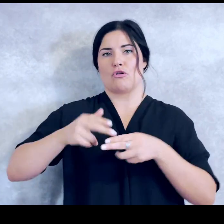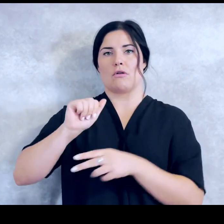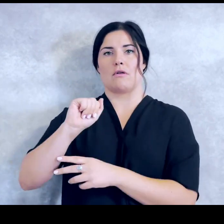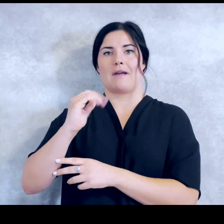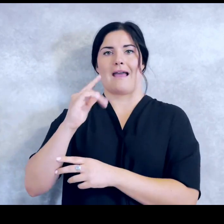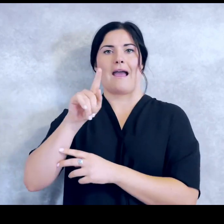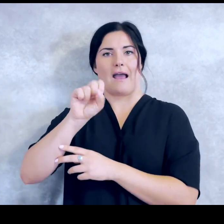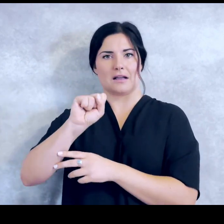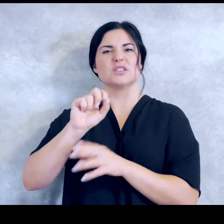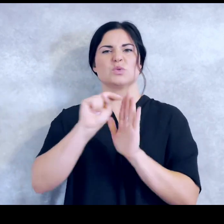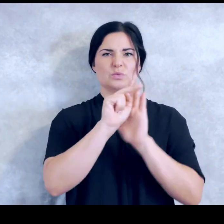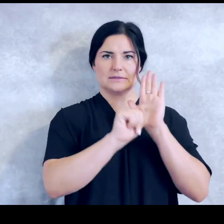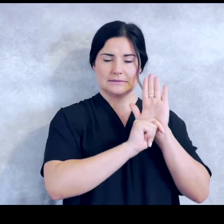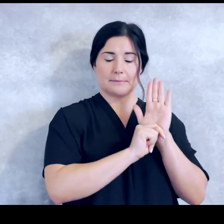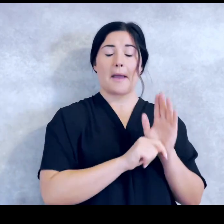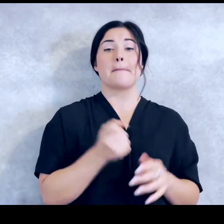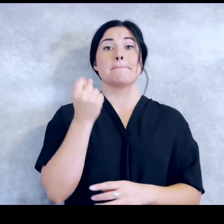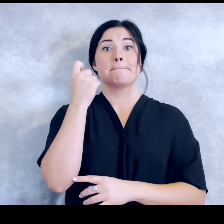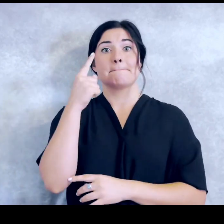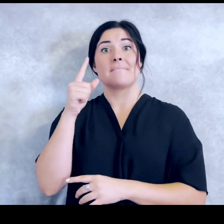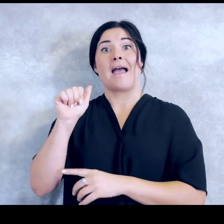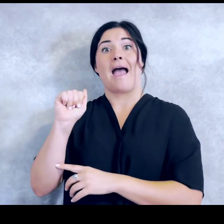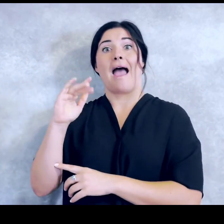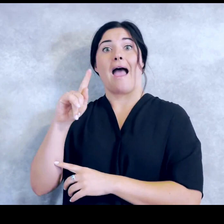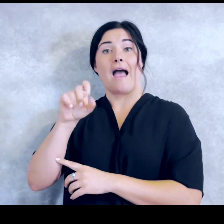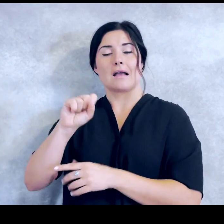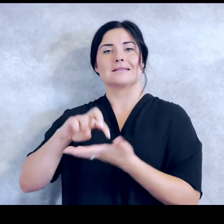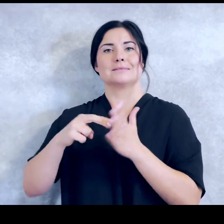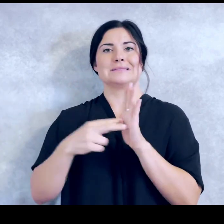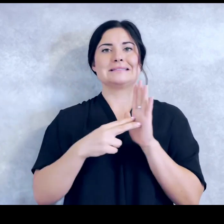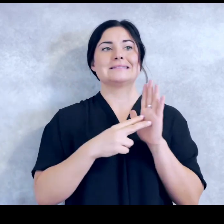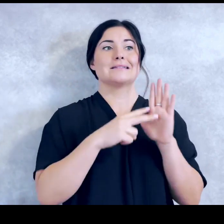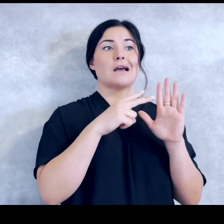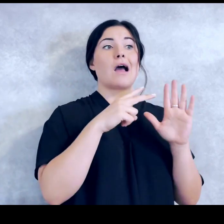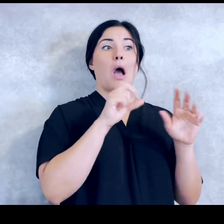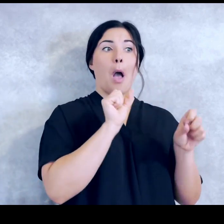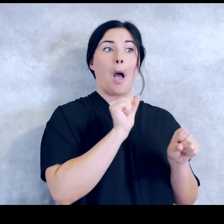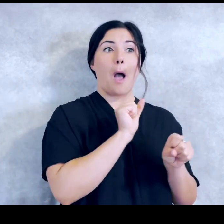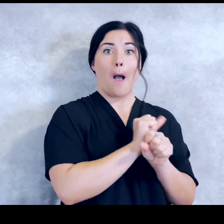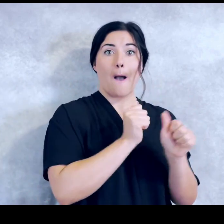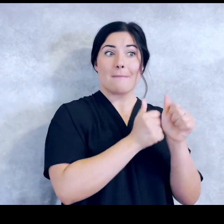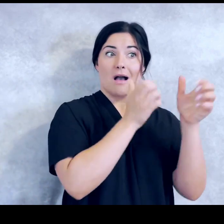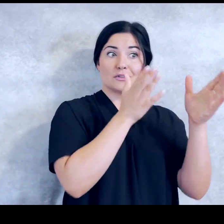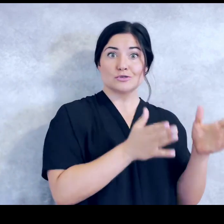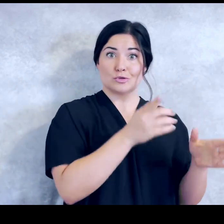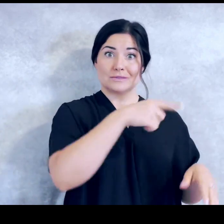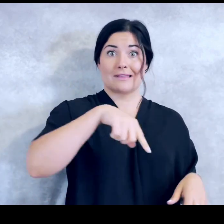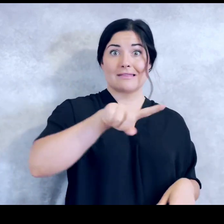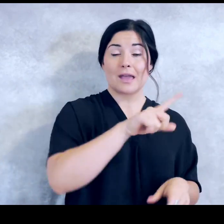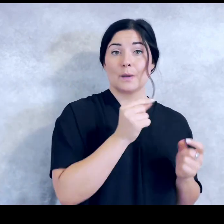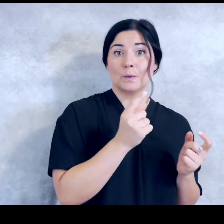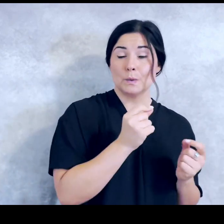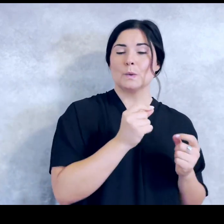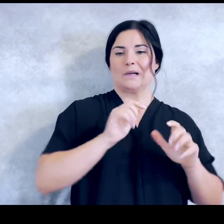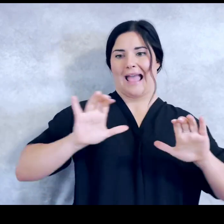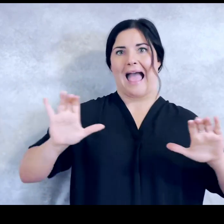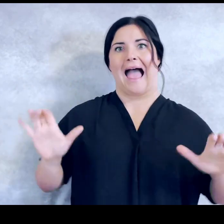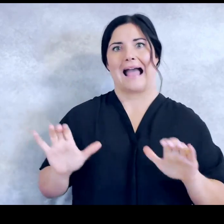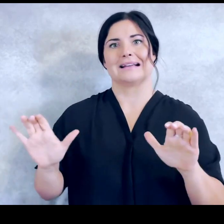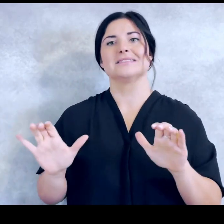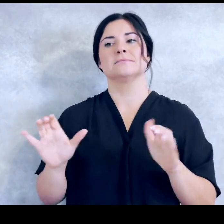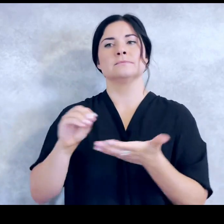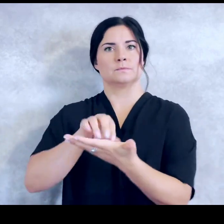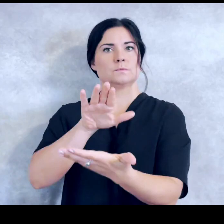Luke, John, Acts. And it really stands for the Acts of the Apostles, or the actions or the deeds of those early